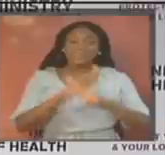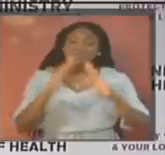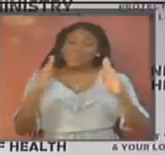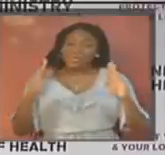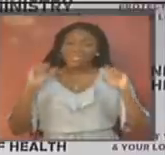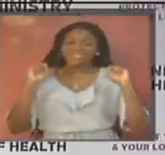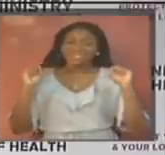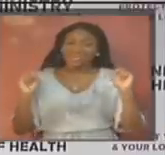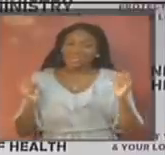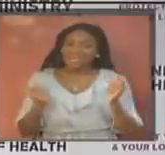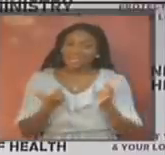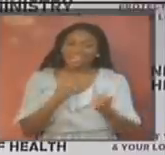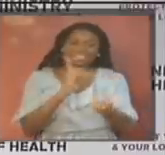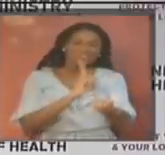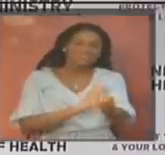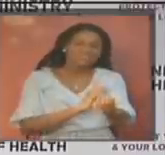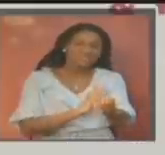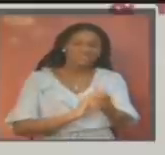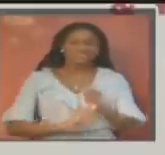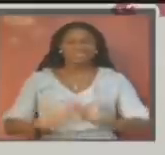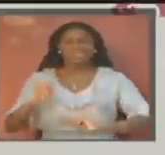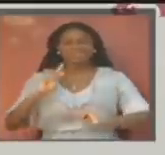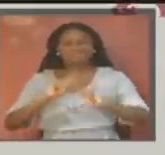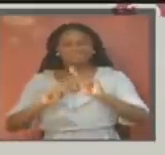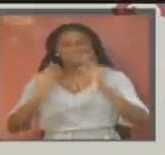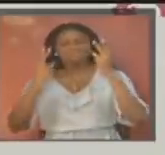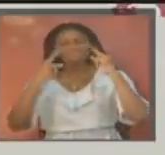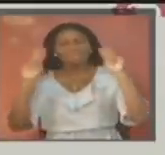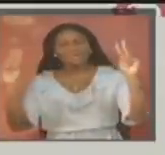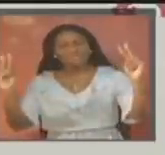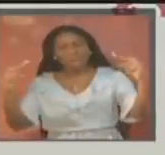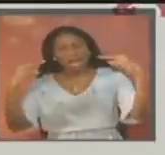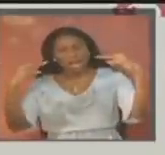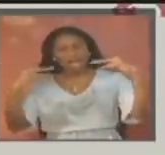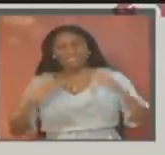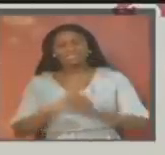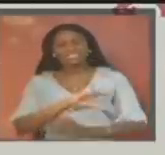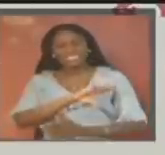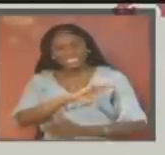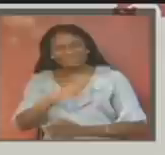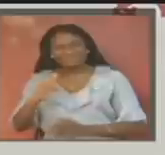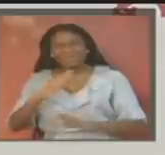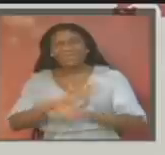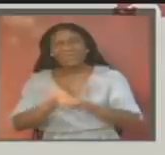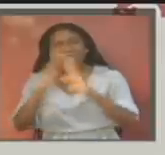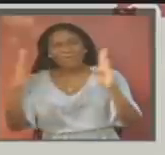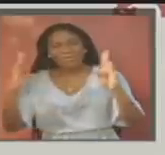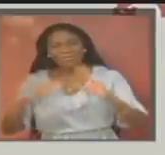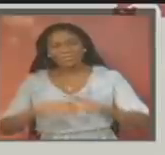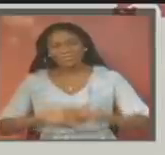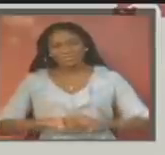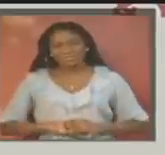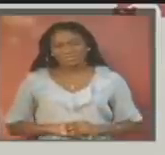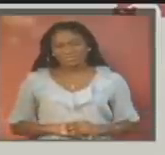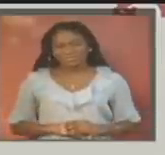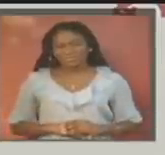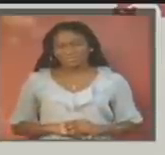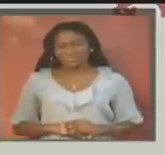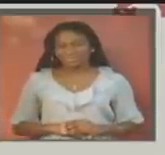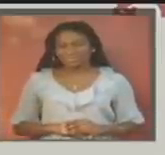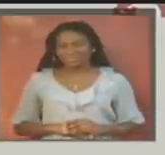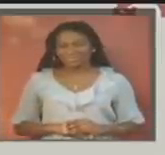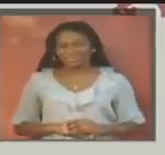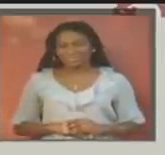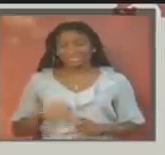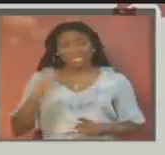Dr. St. Bernard, members of the media, members of the viewing and listening public. We begin as with the first slide, which is an update as of the 13th